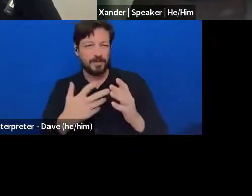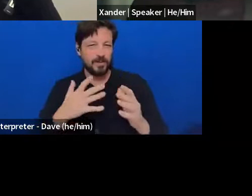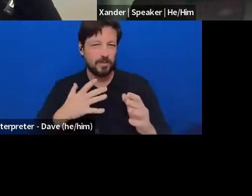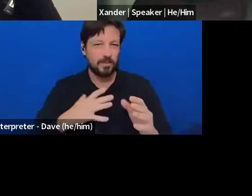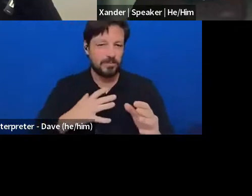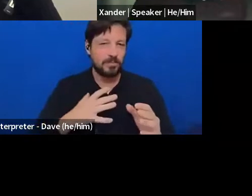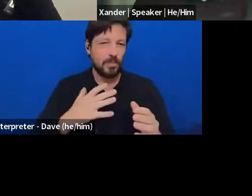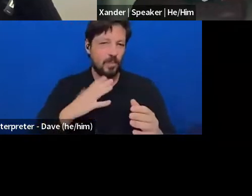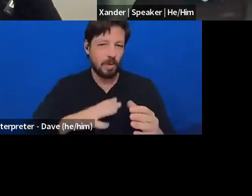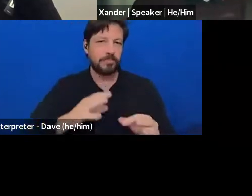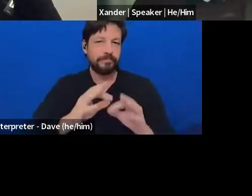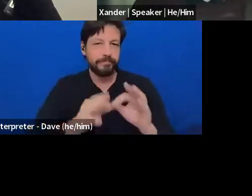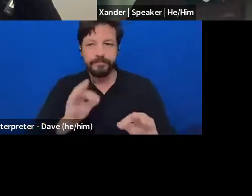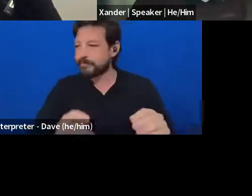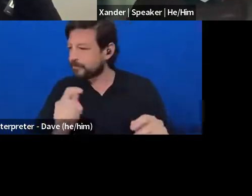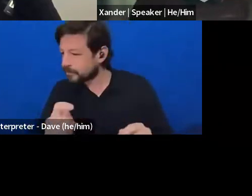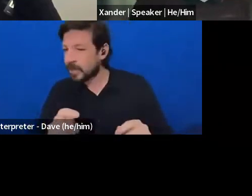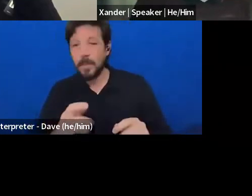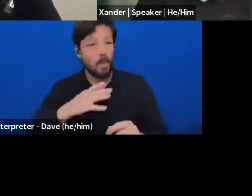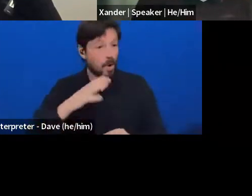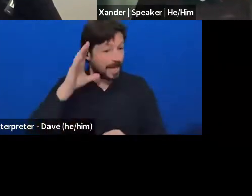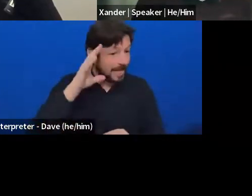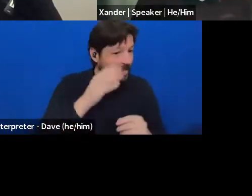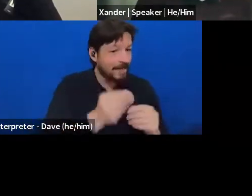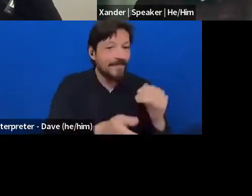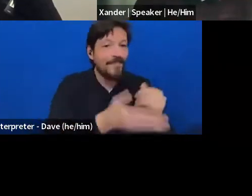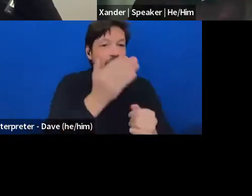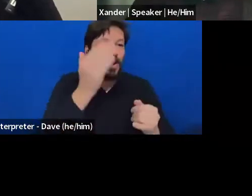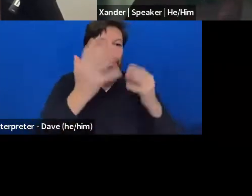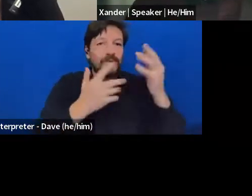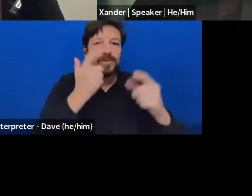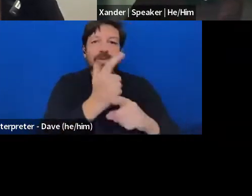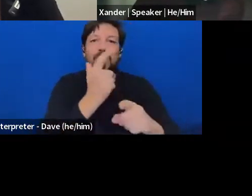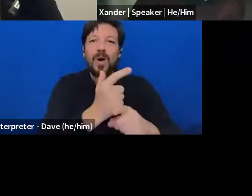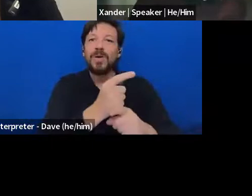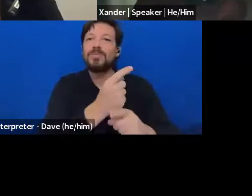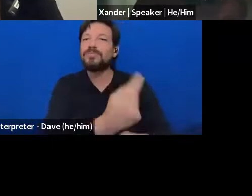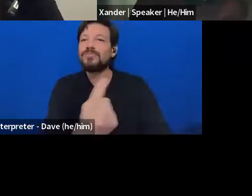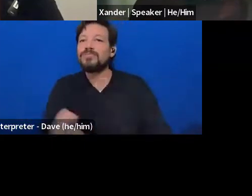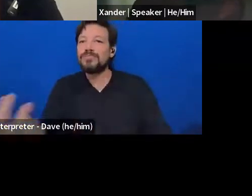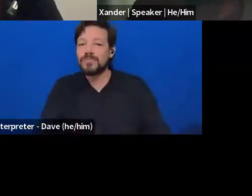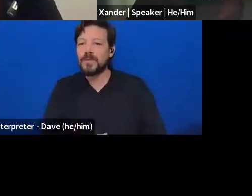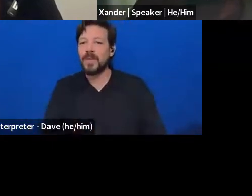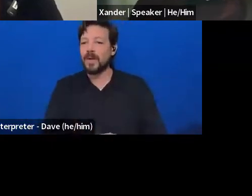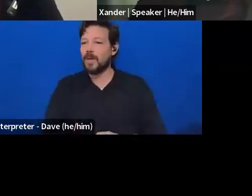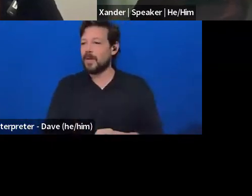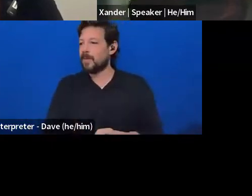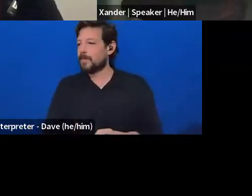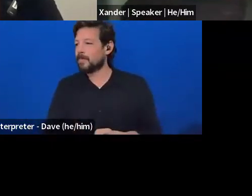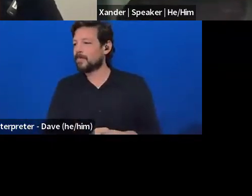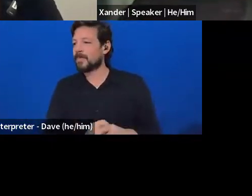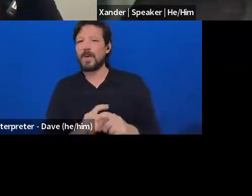really love to hear from each of you some final reflections and the messages that you want to send people away